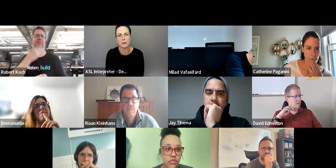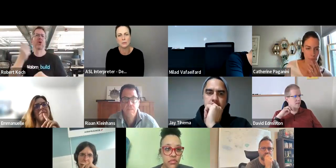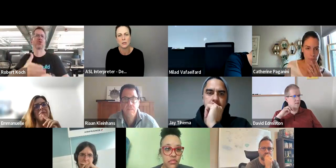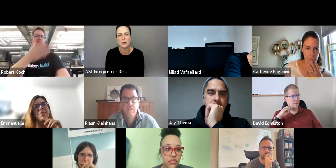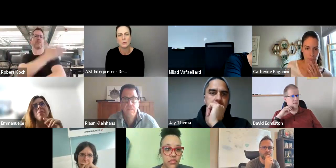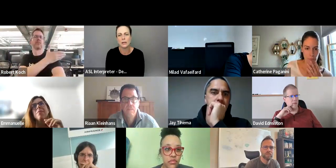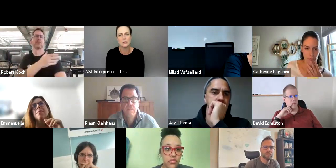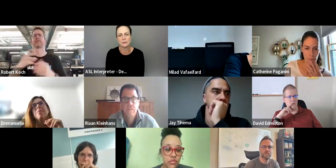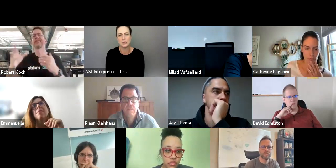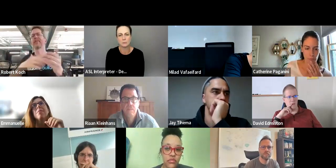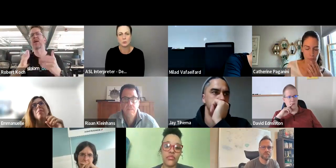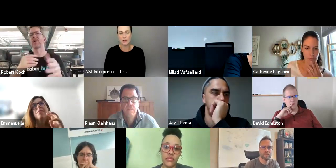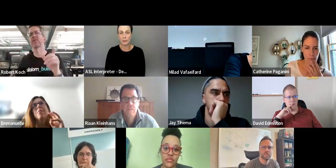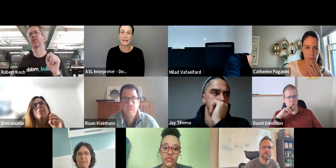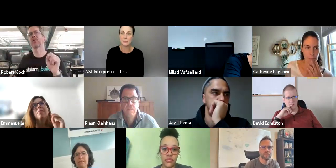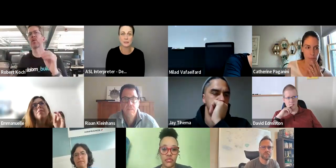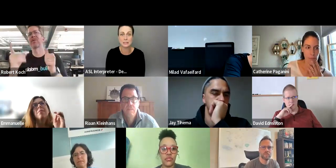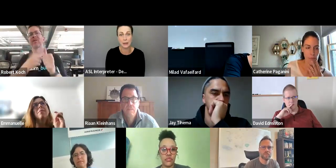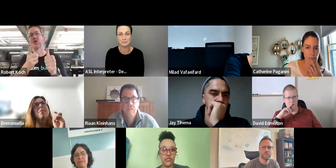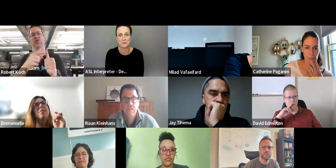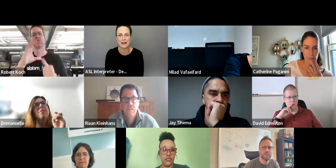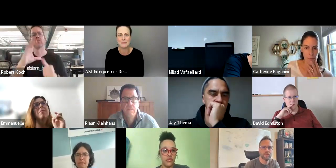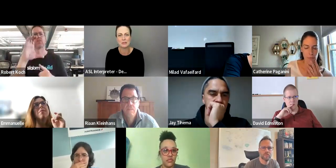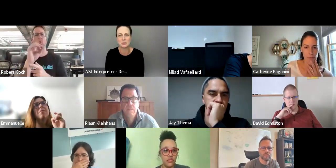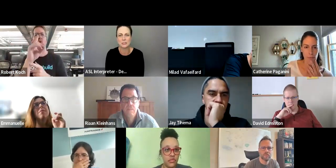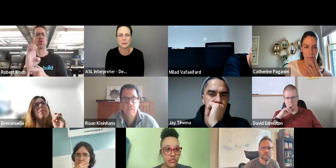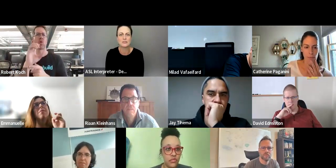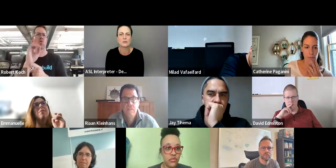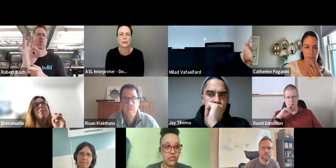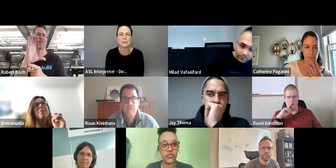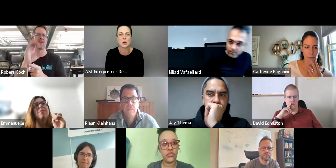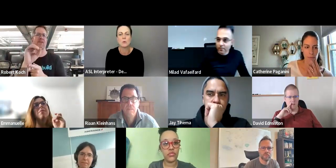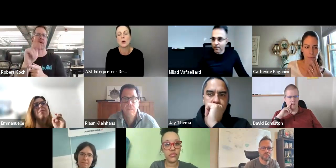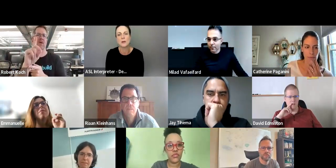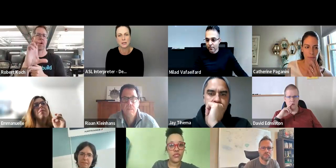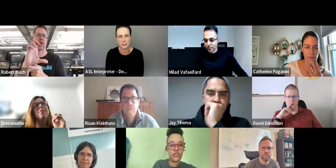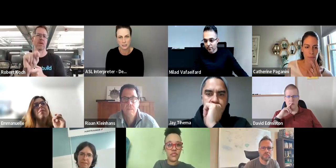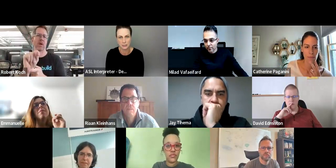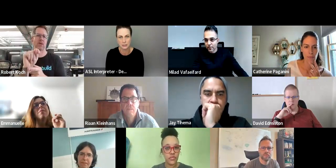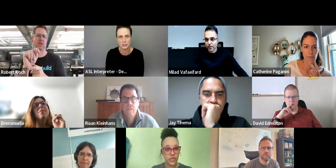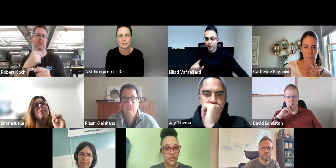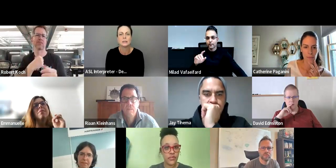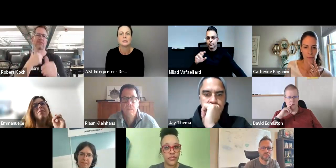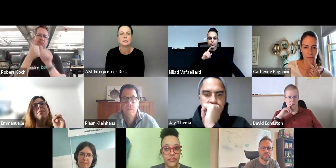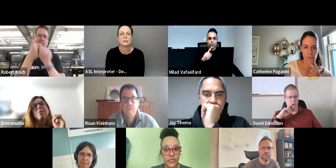And we need to, do whatever we can to make this better. All right. Make this a great experience for everybody. So, code of conduct.